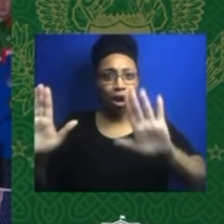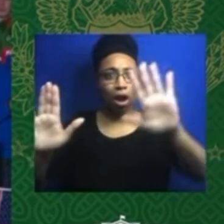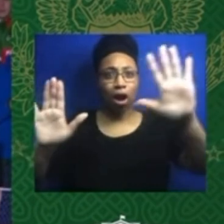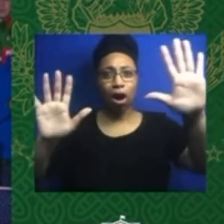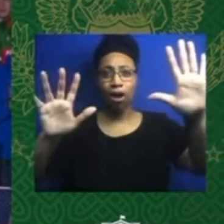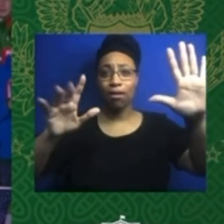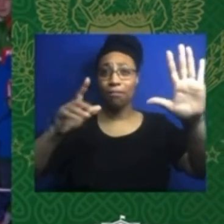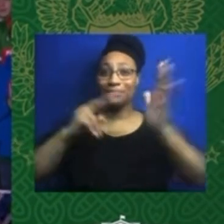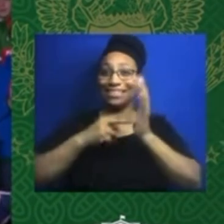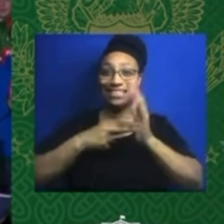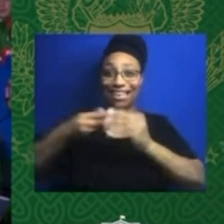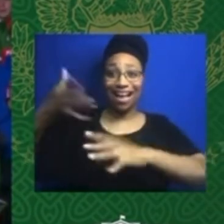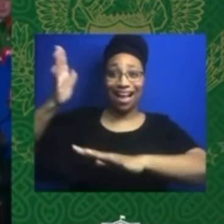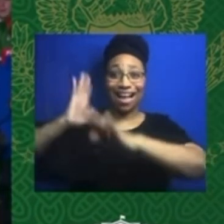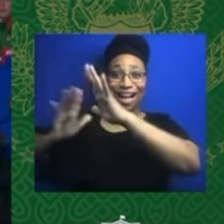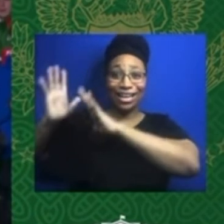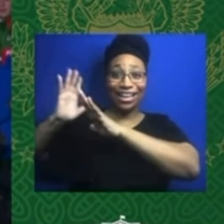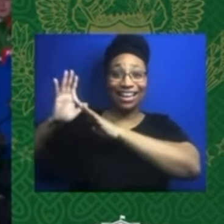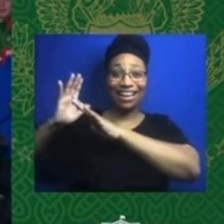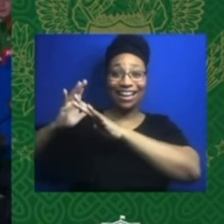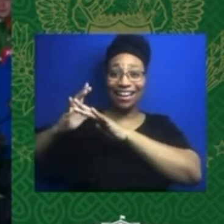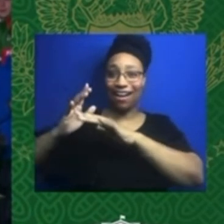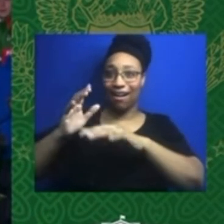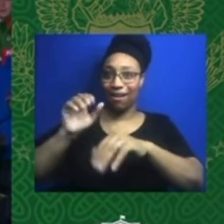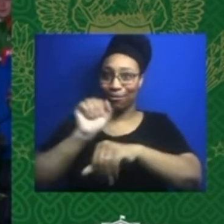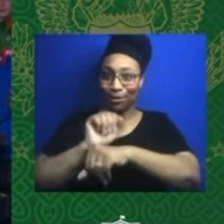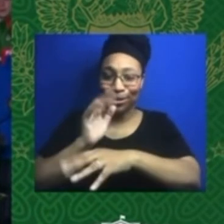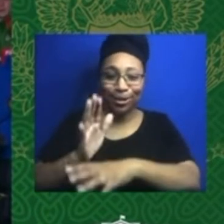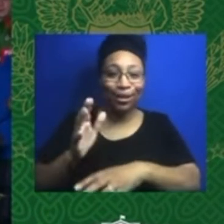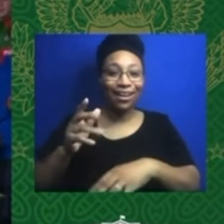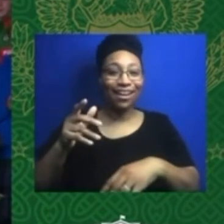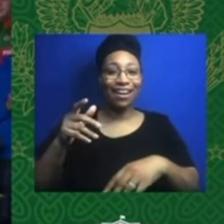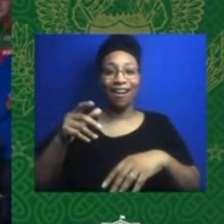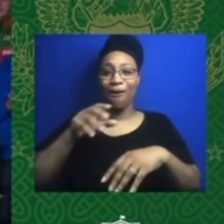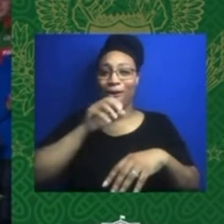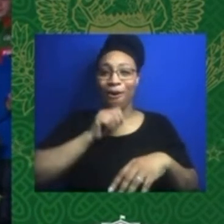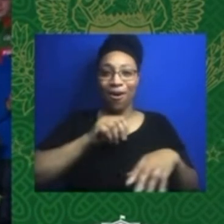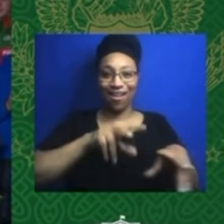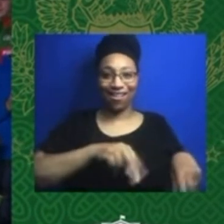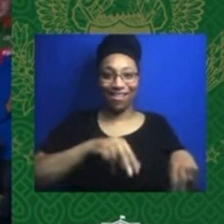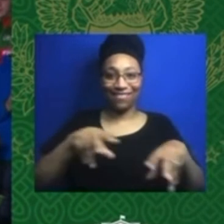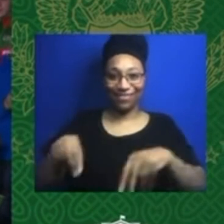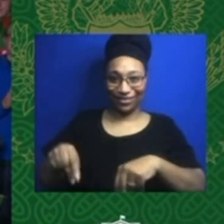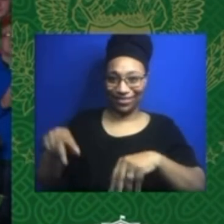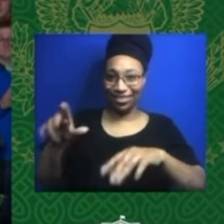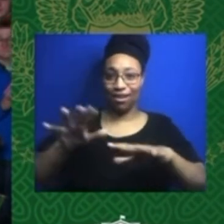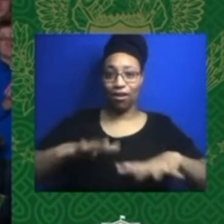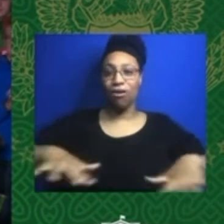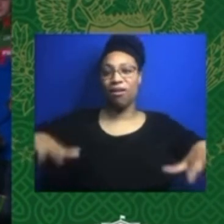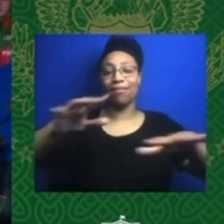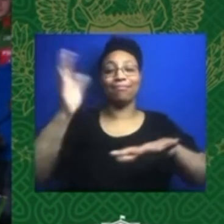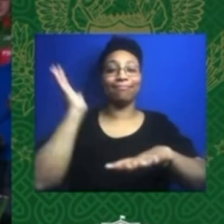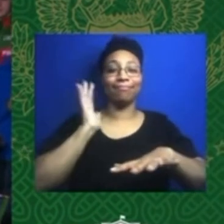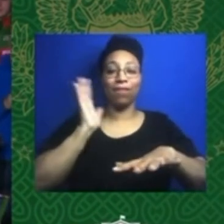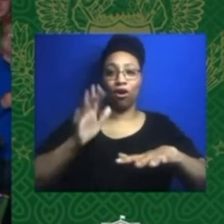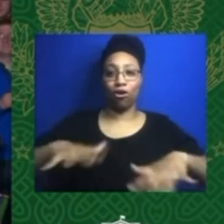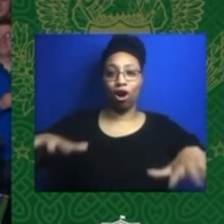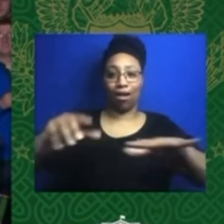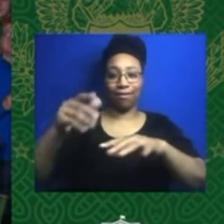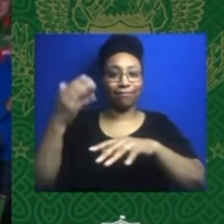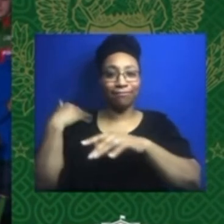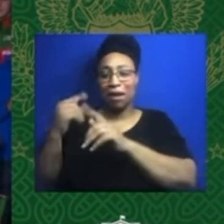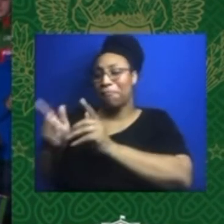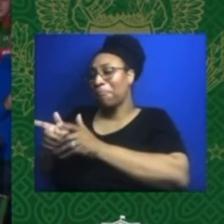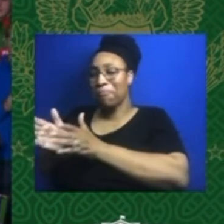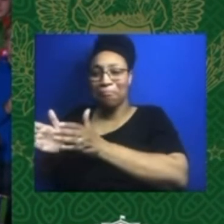to the hospice is dedicated to Beau Biden's memory. Visits to Sanctuary of Our Lady of Knock and speech at St. Muirdacha's Cathedral in